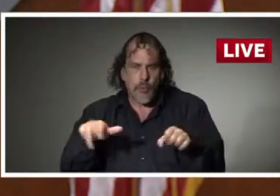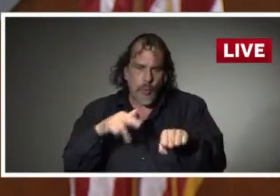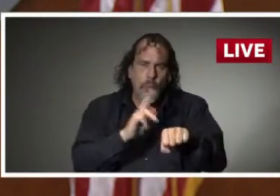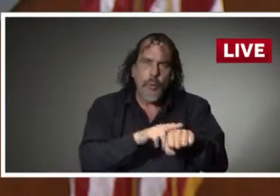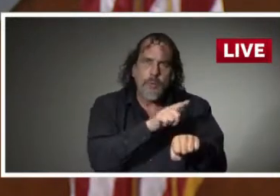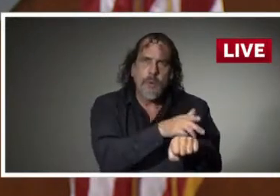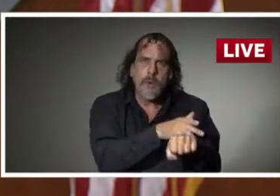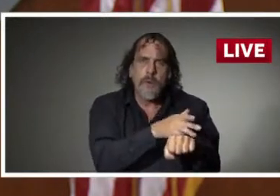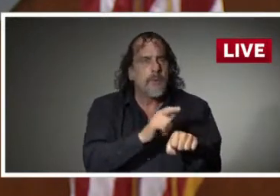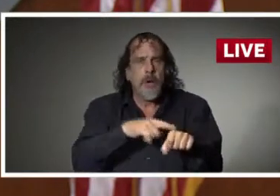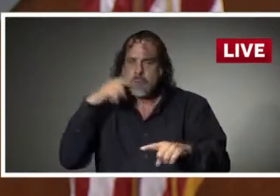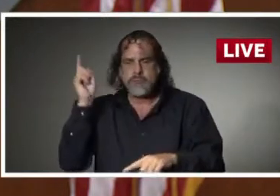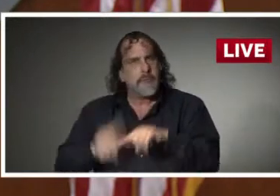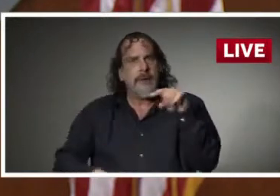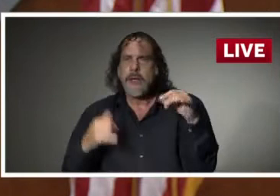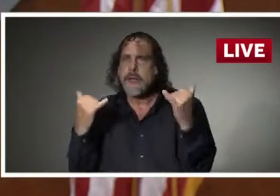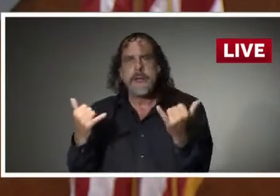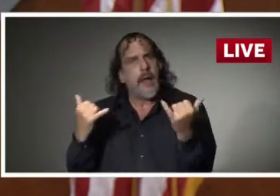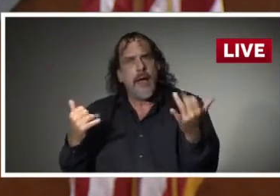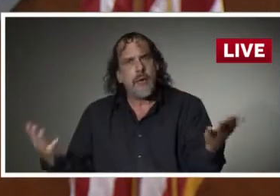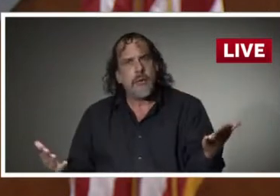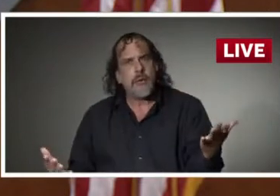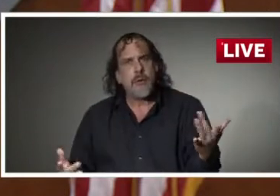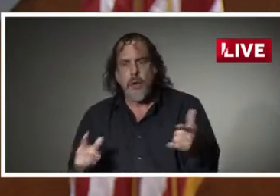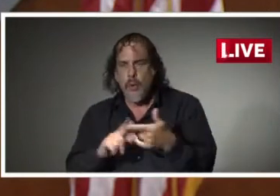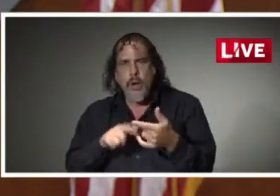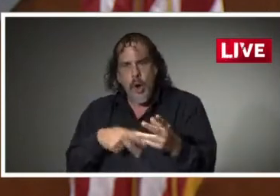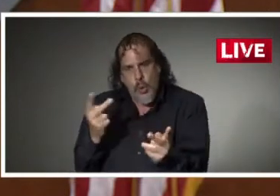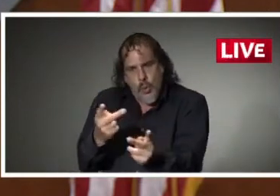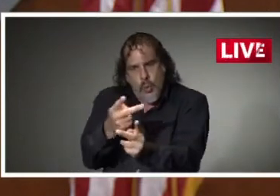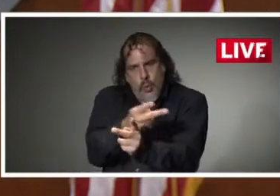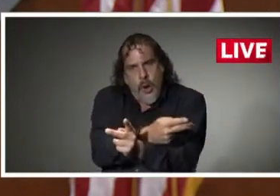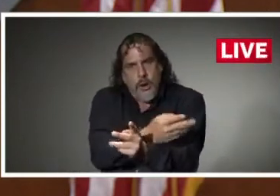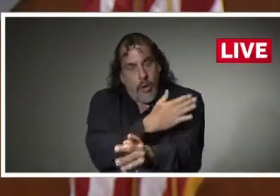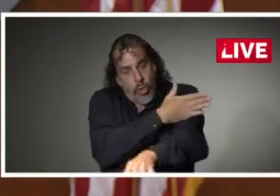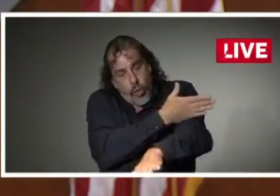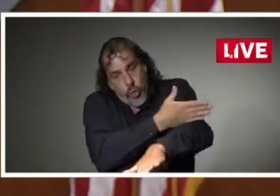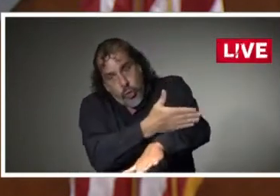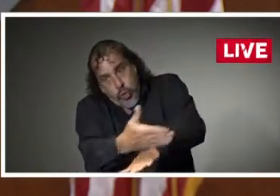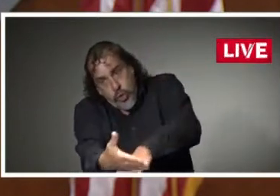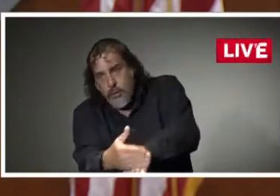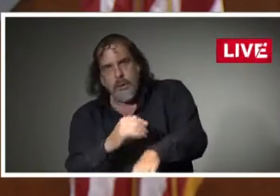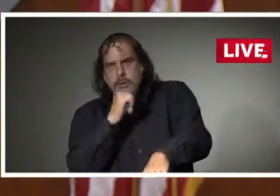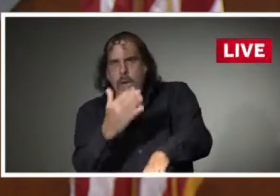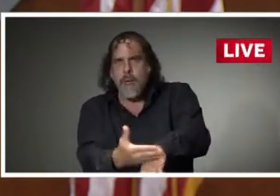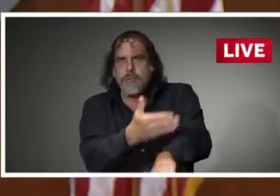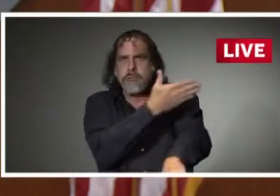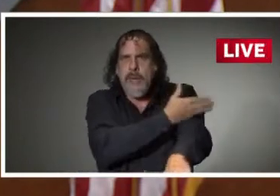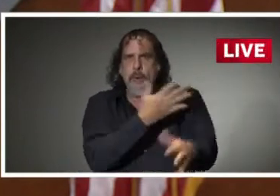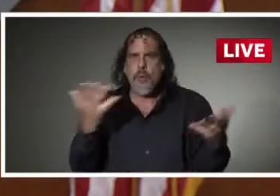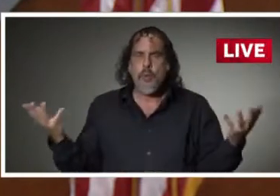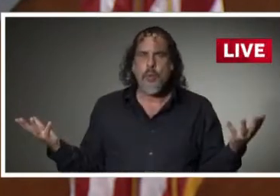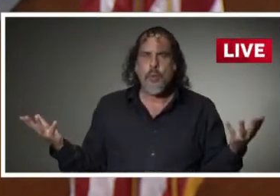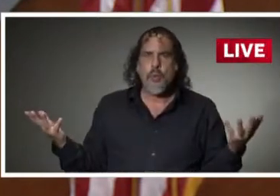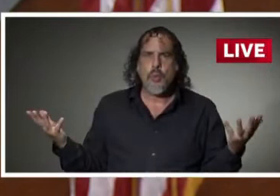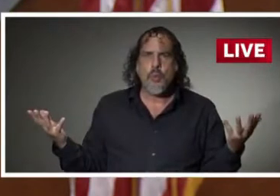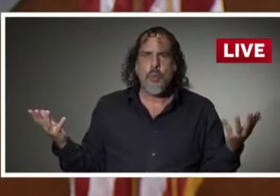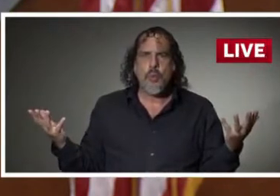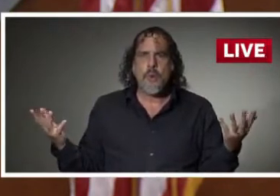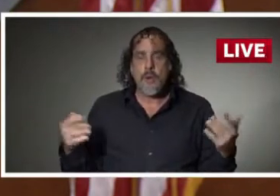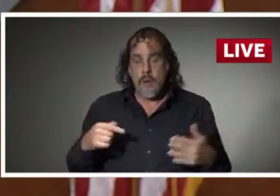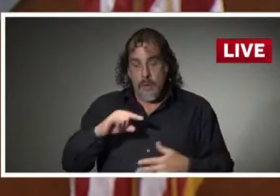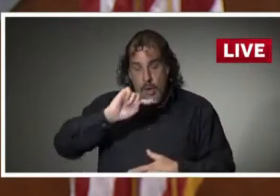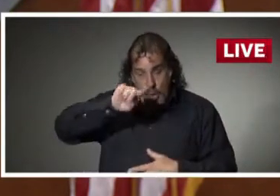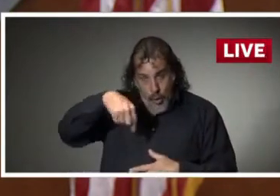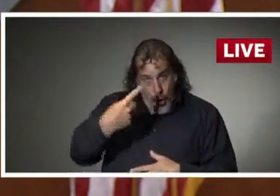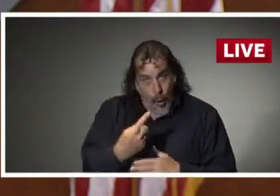but we can't. We're trending worse, not better. Now, we're not the only